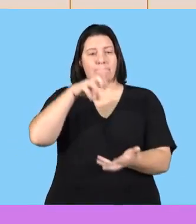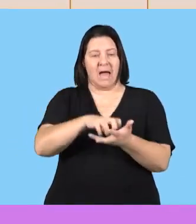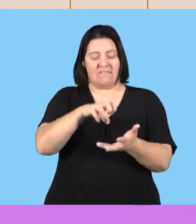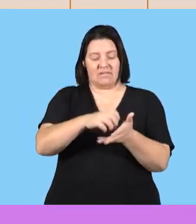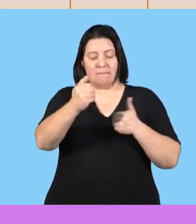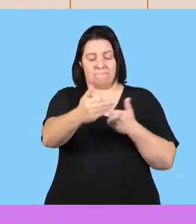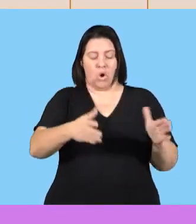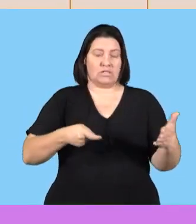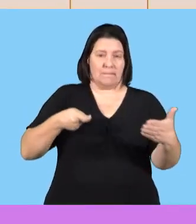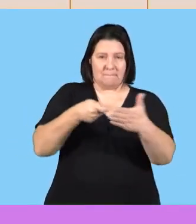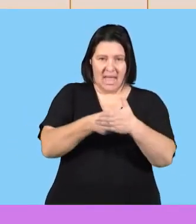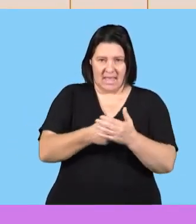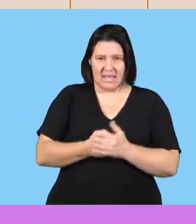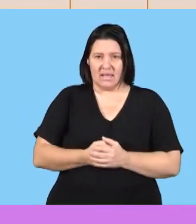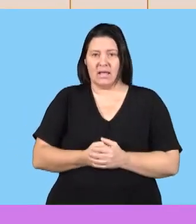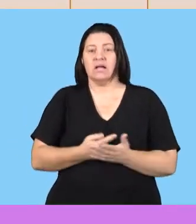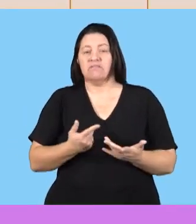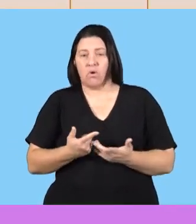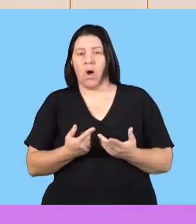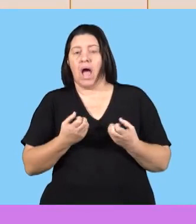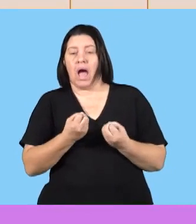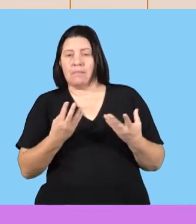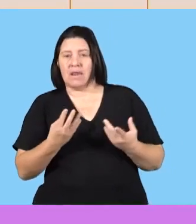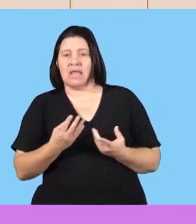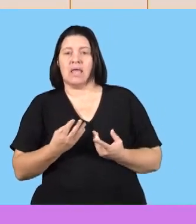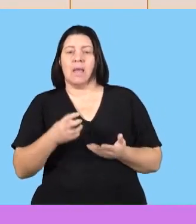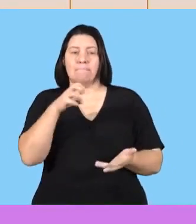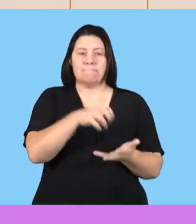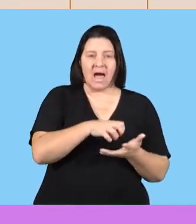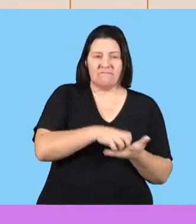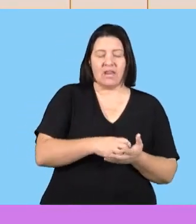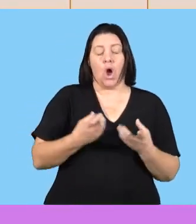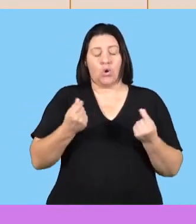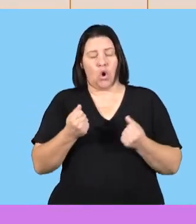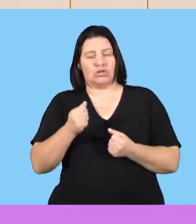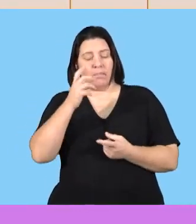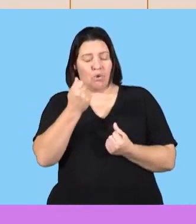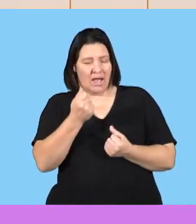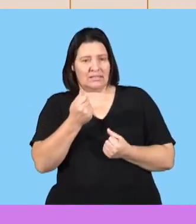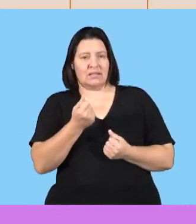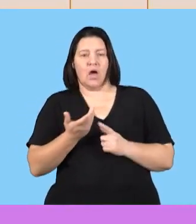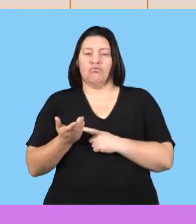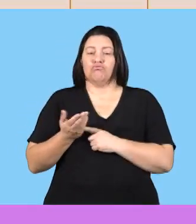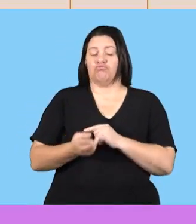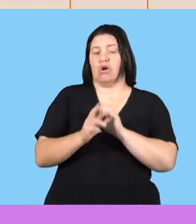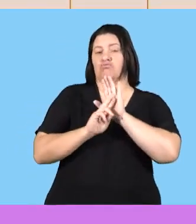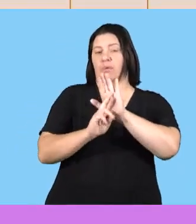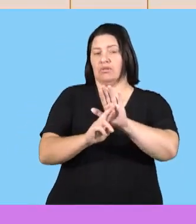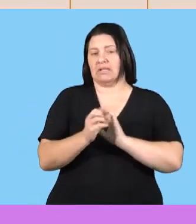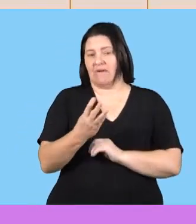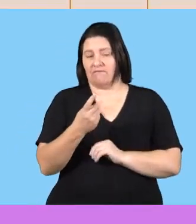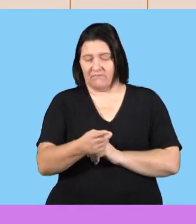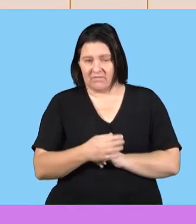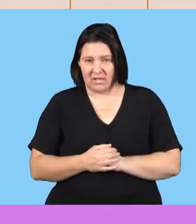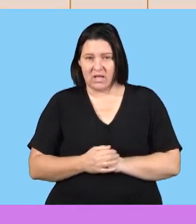and the relationship between the number of muffins and cost price is represented in the table below. Study the table